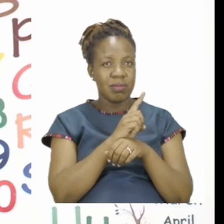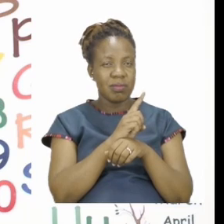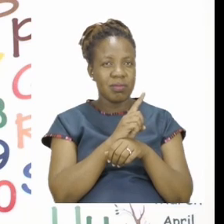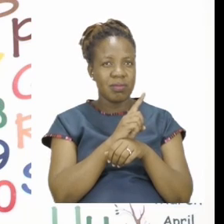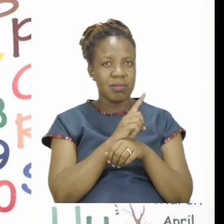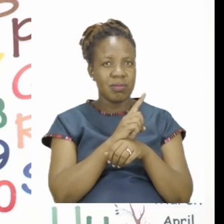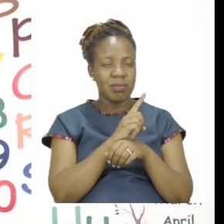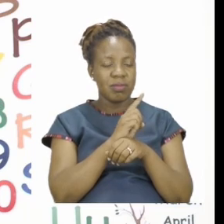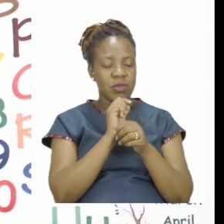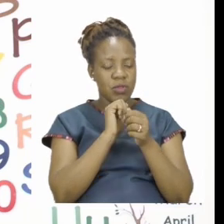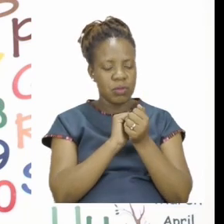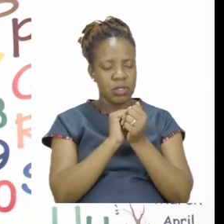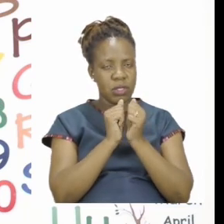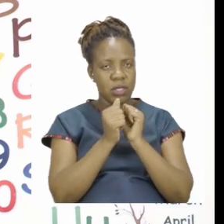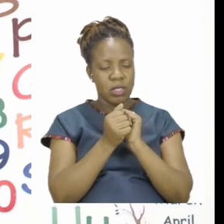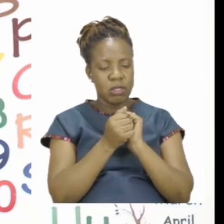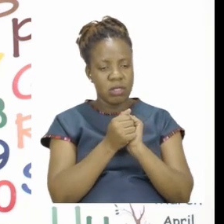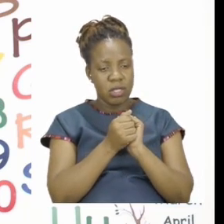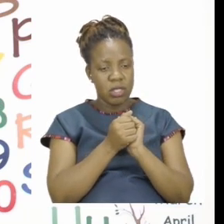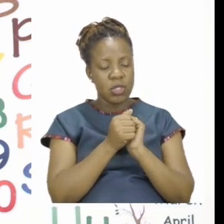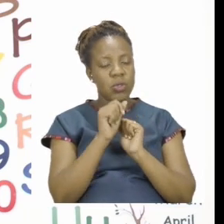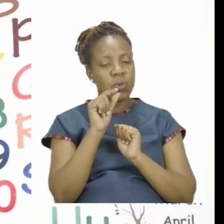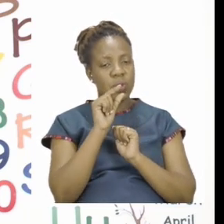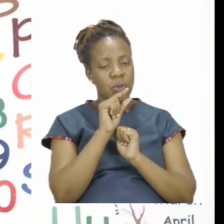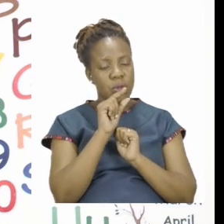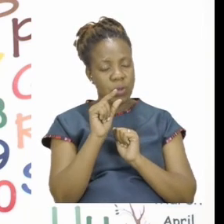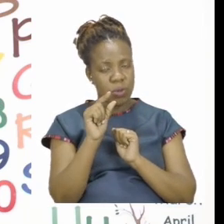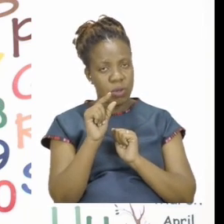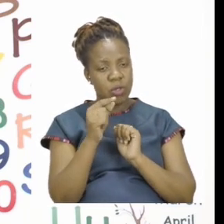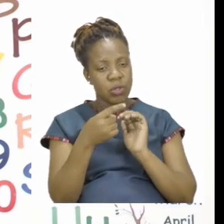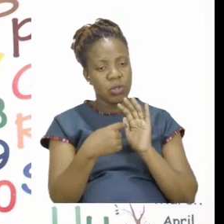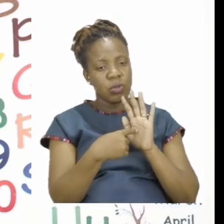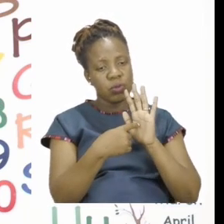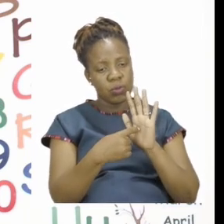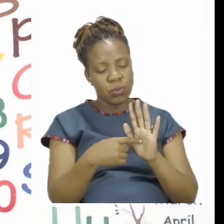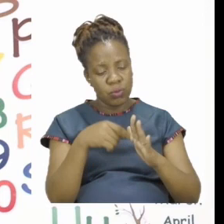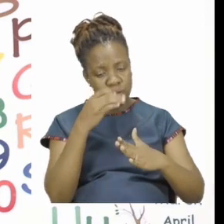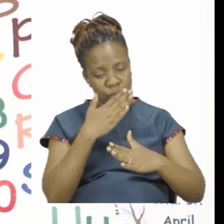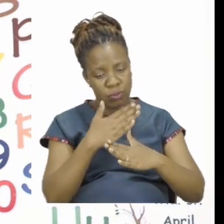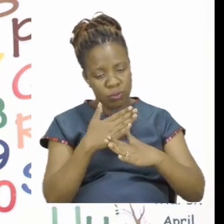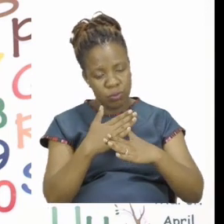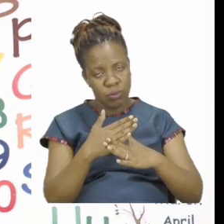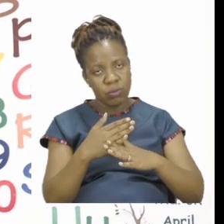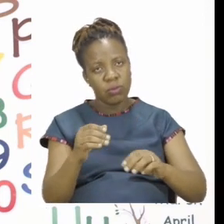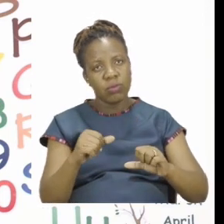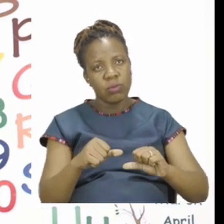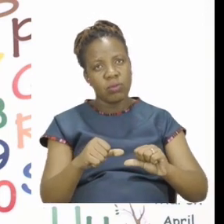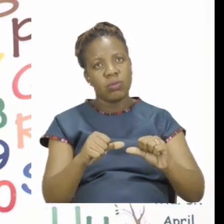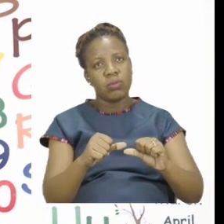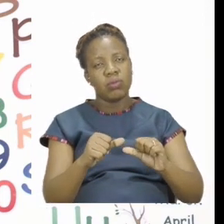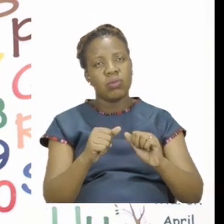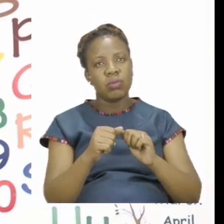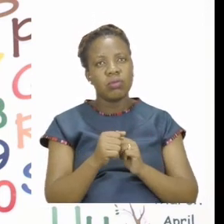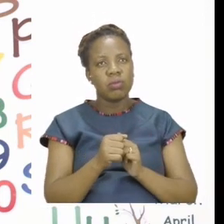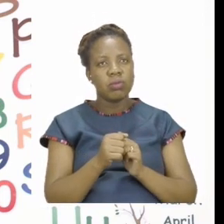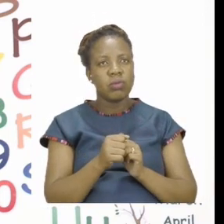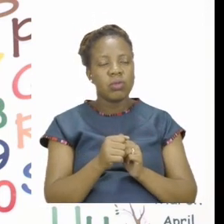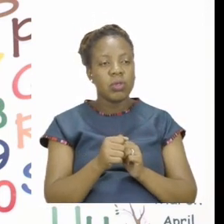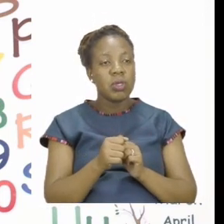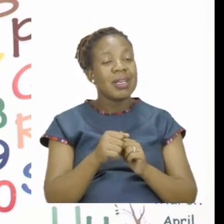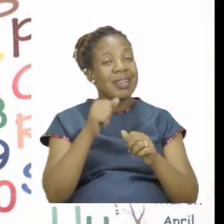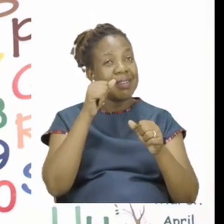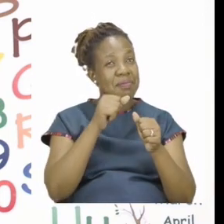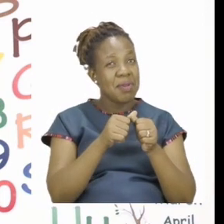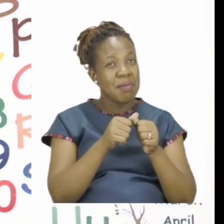them present continuous verbs. We need to use is, am, or